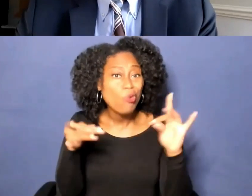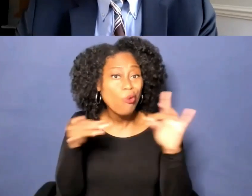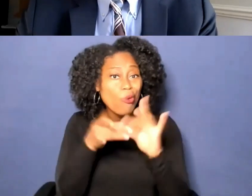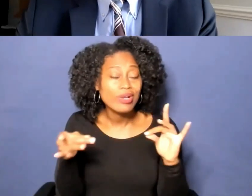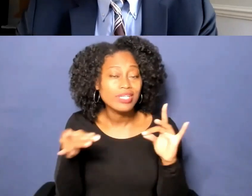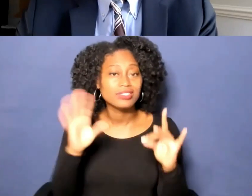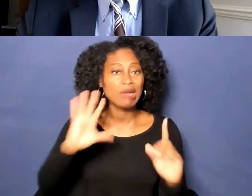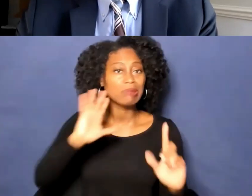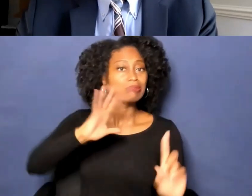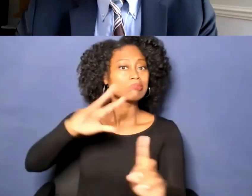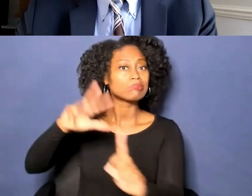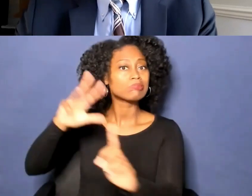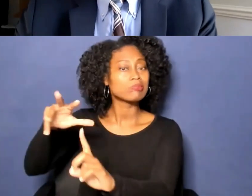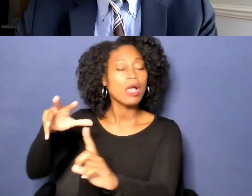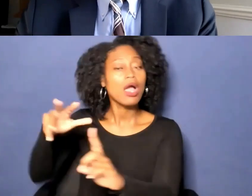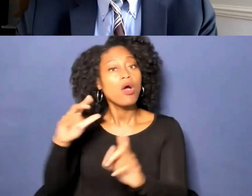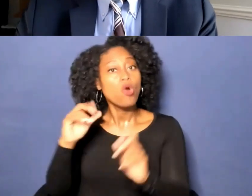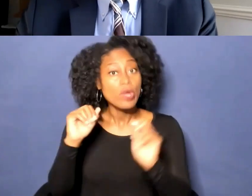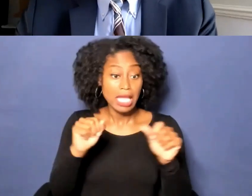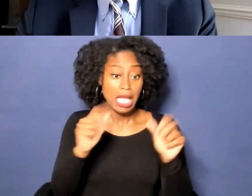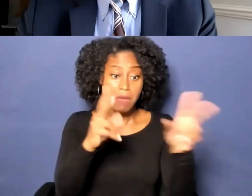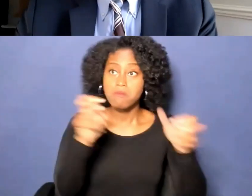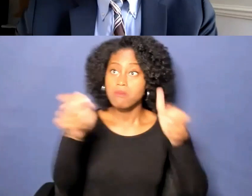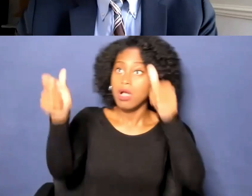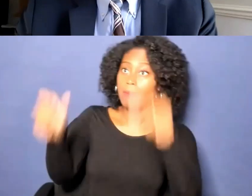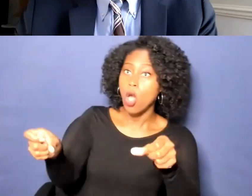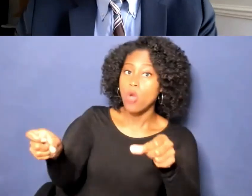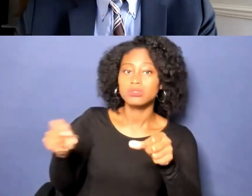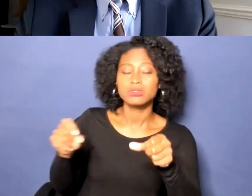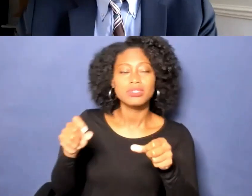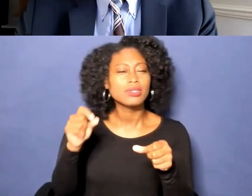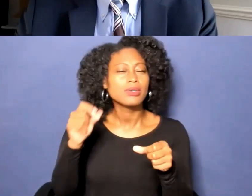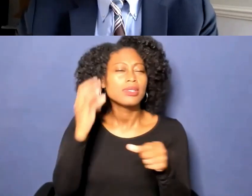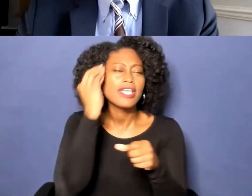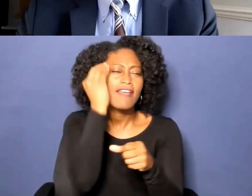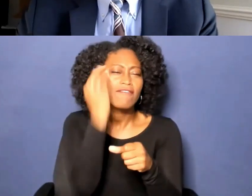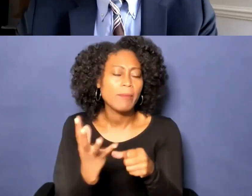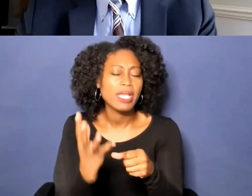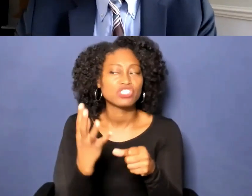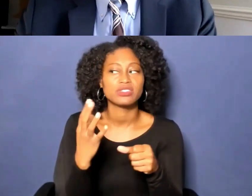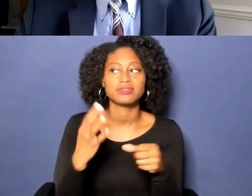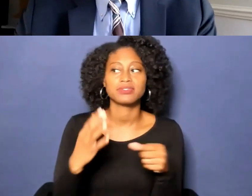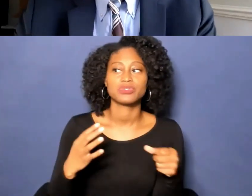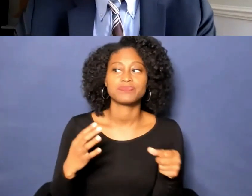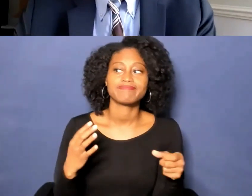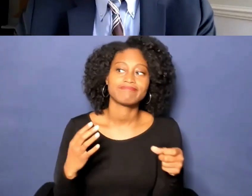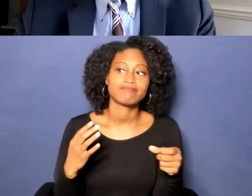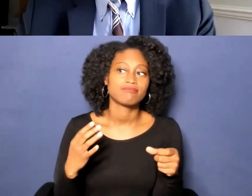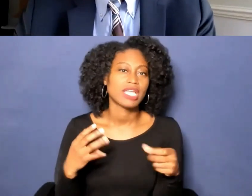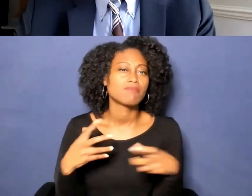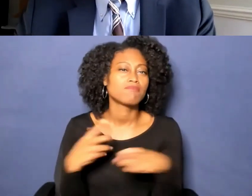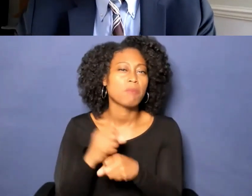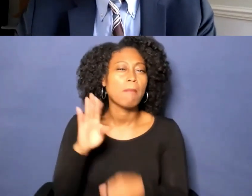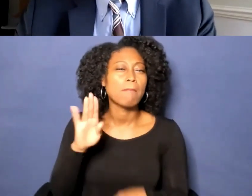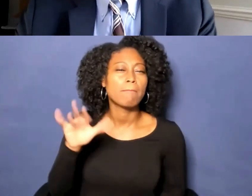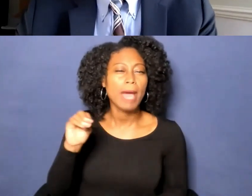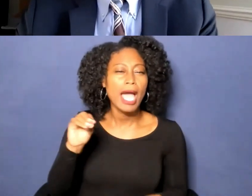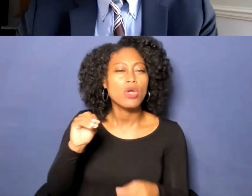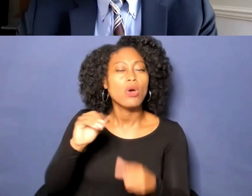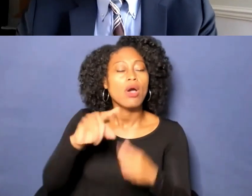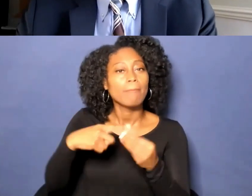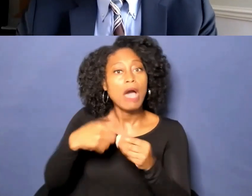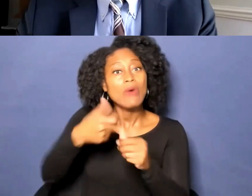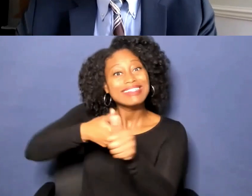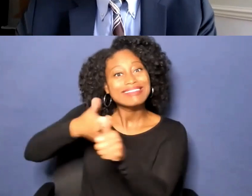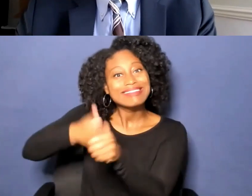them with these materials that are sort of overviews about our awardees for the dissertation awards and